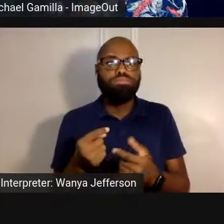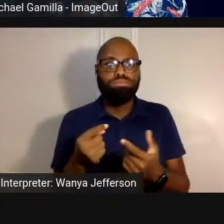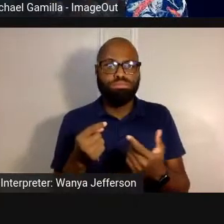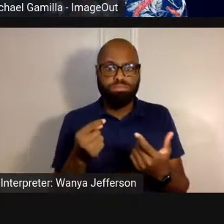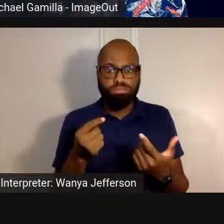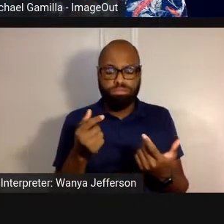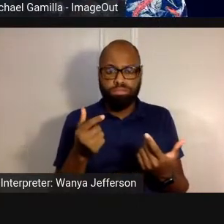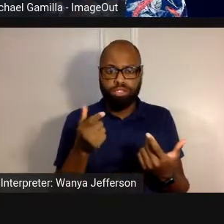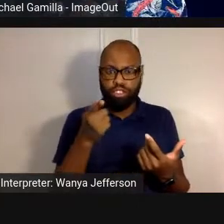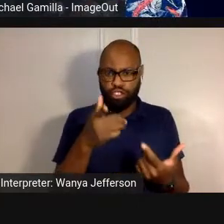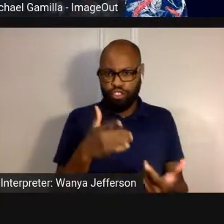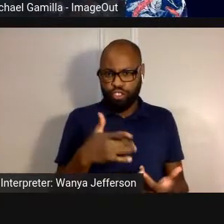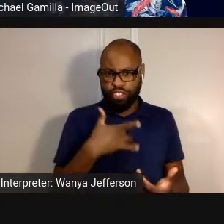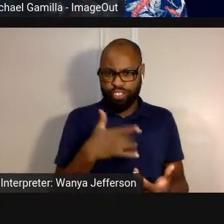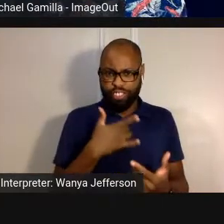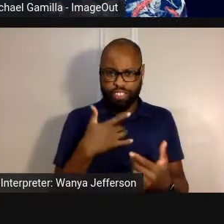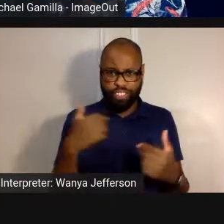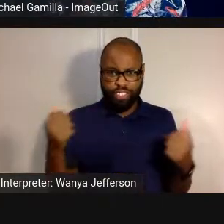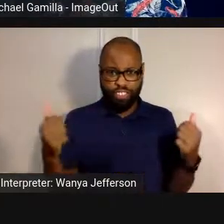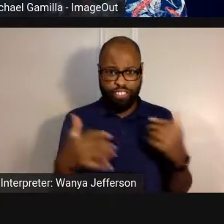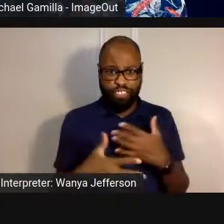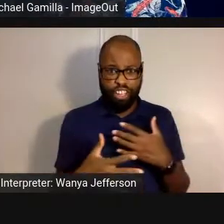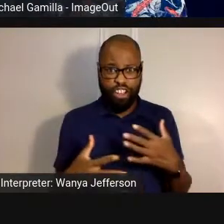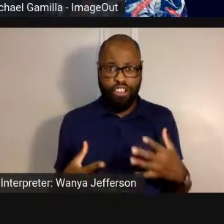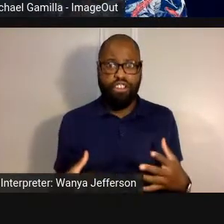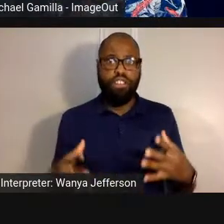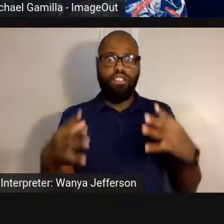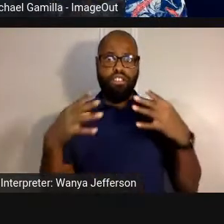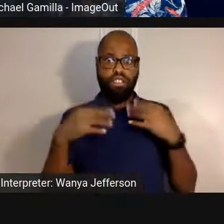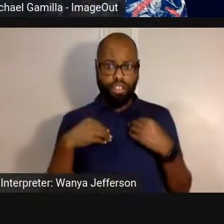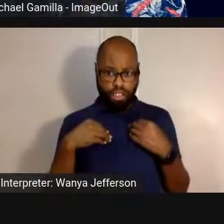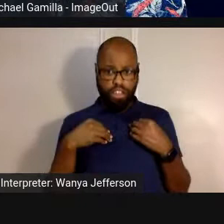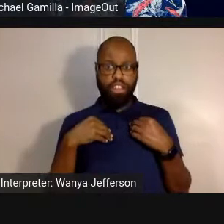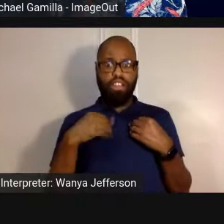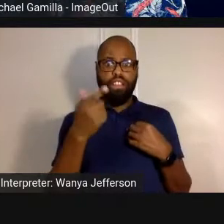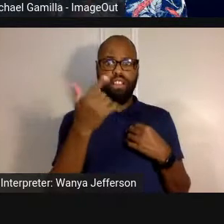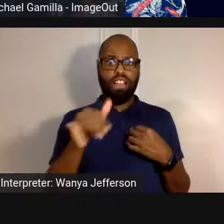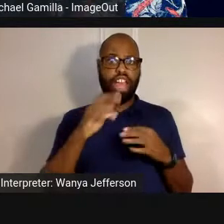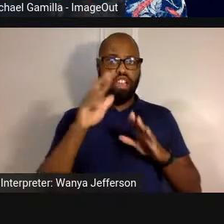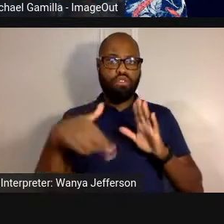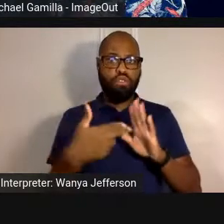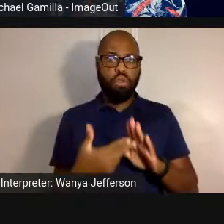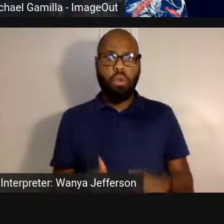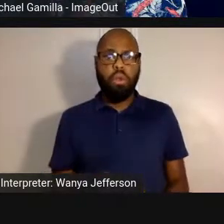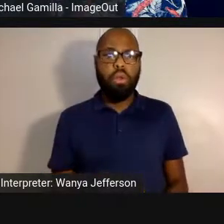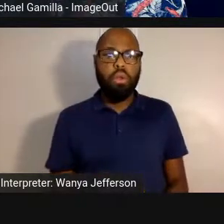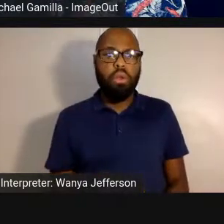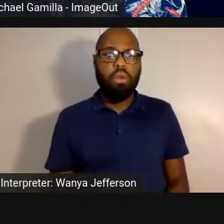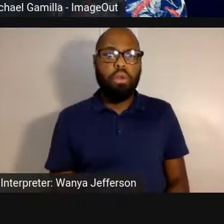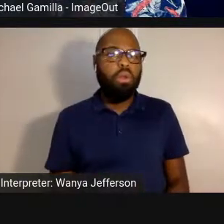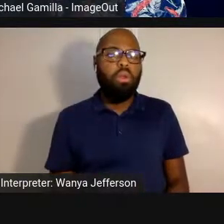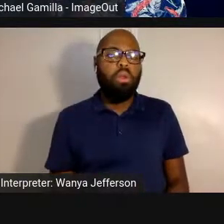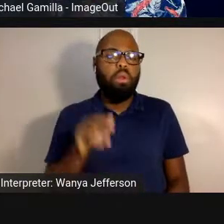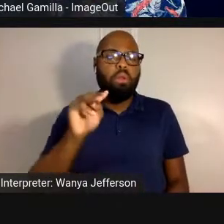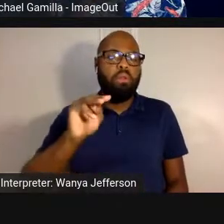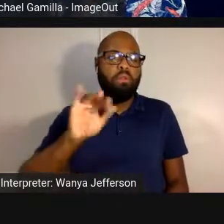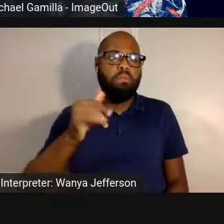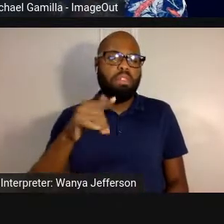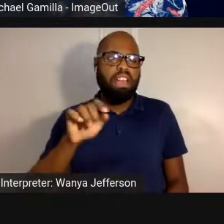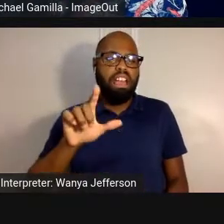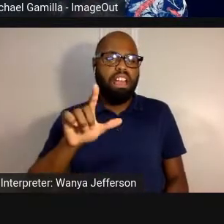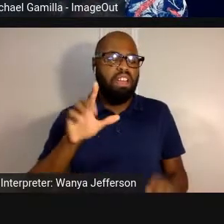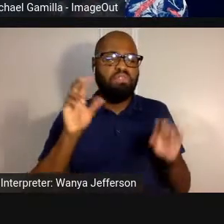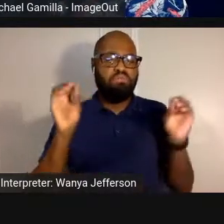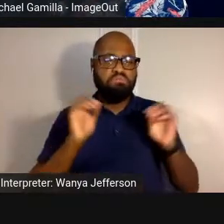any fear at all on taking on a gay role? Not at all. Not at all, because I am part of